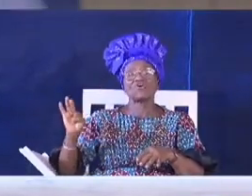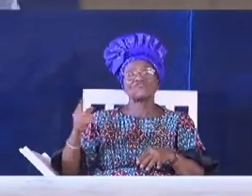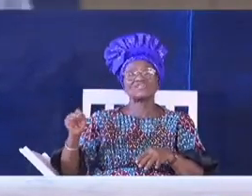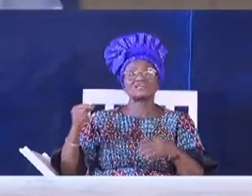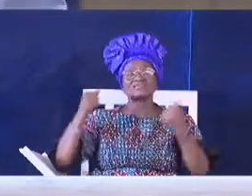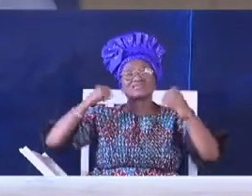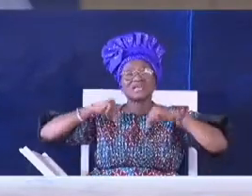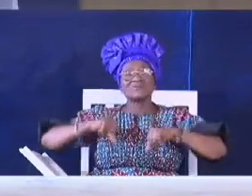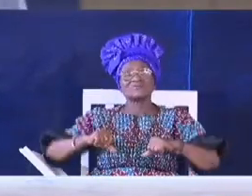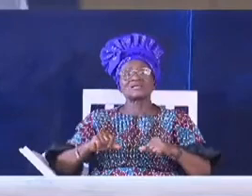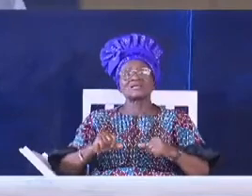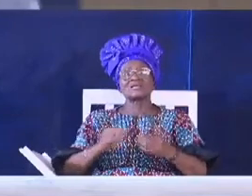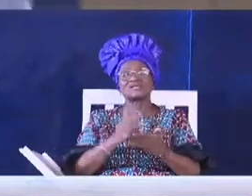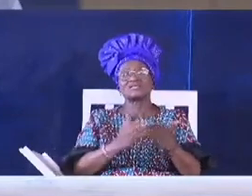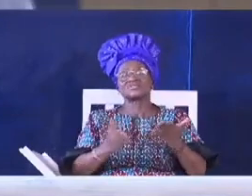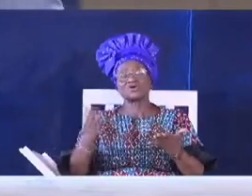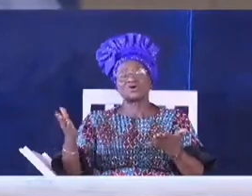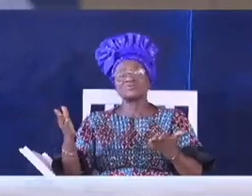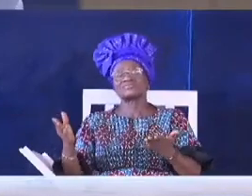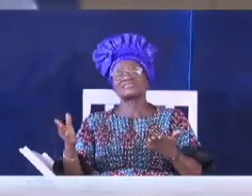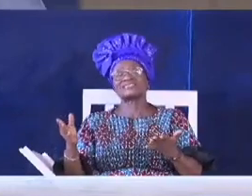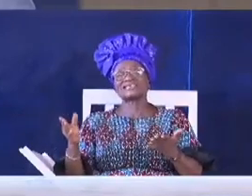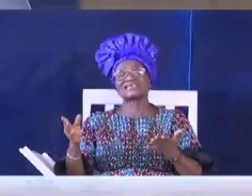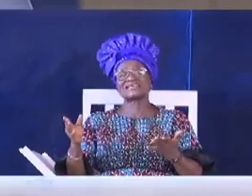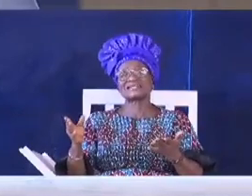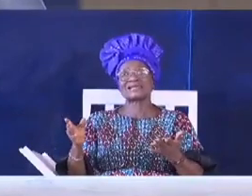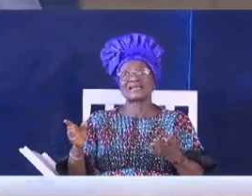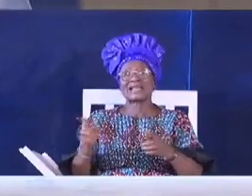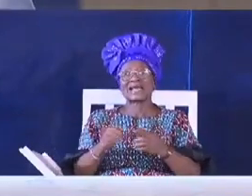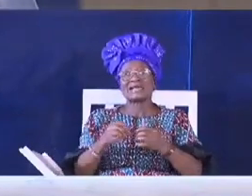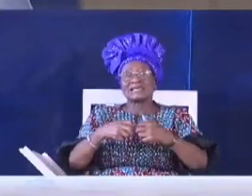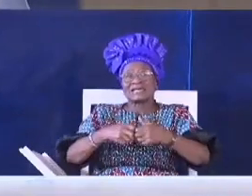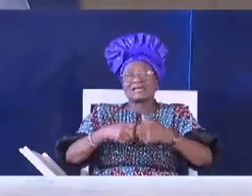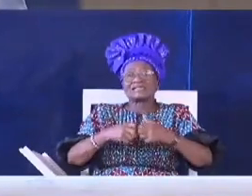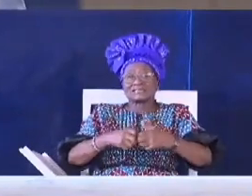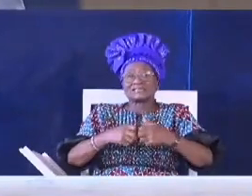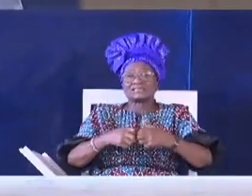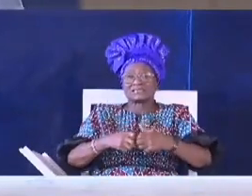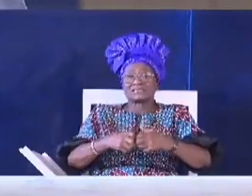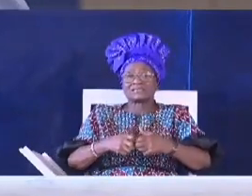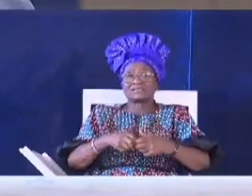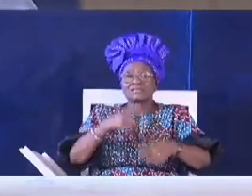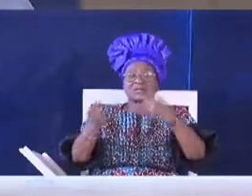and something like an electric volt went through her body and put everything right,